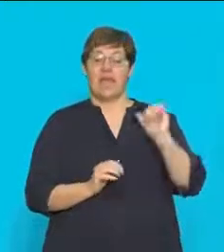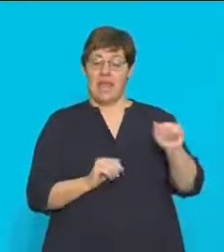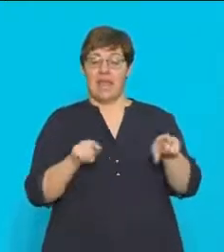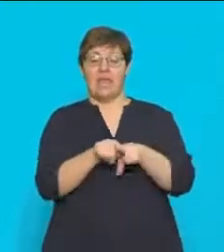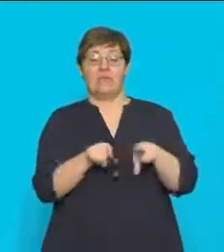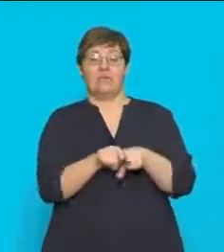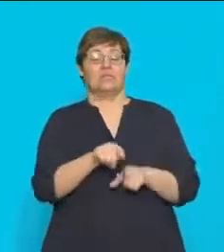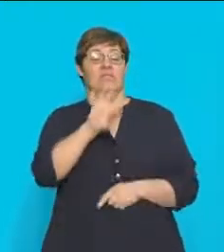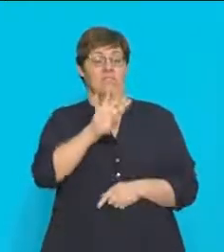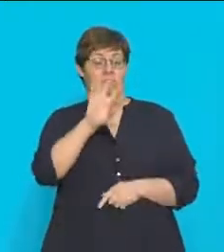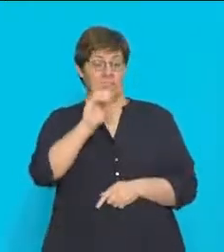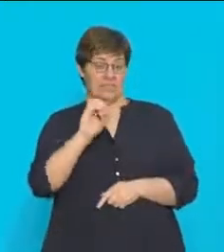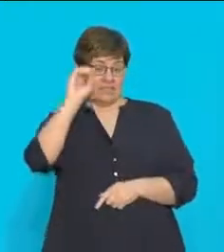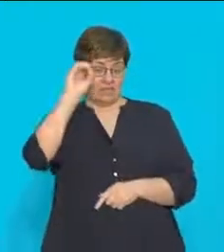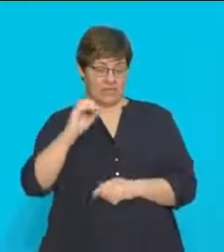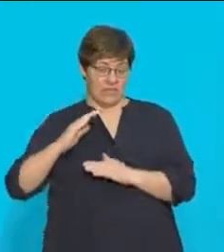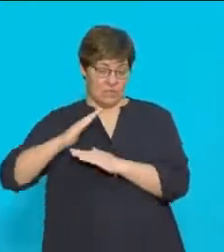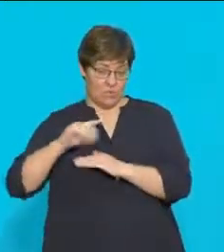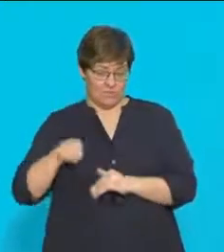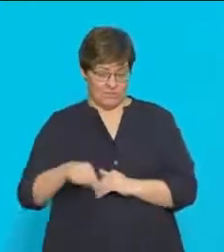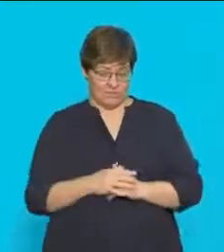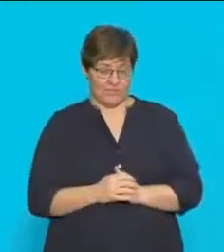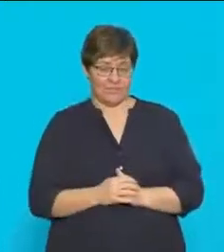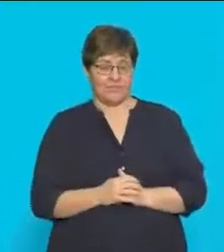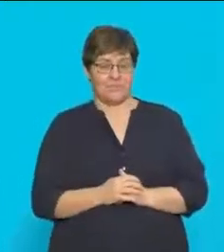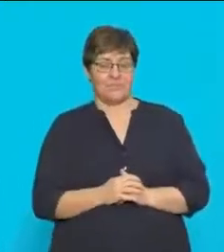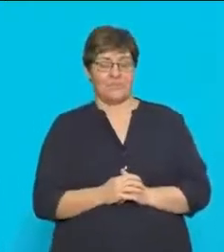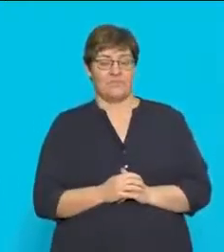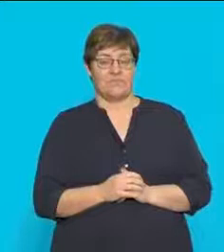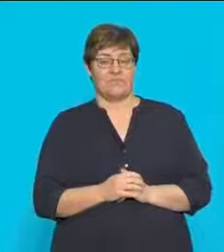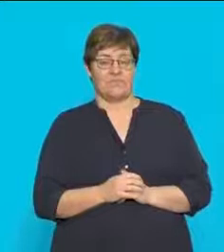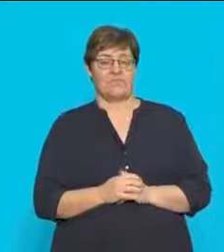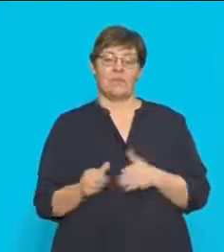A is then equal to 40 degrees. So back to our diagram.